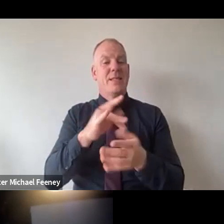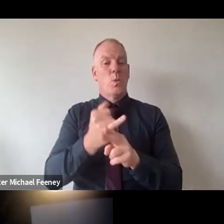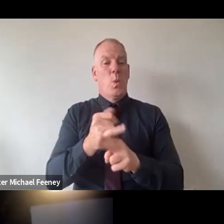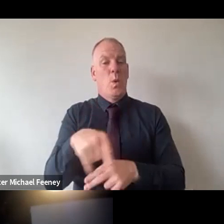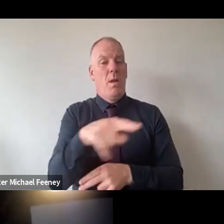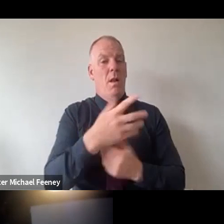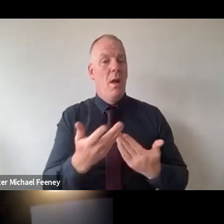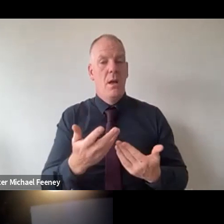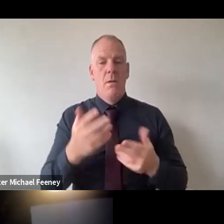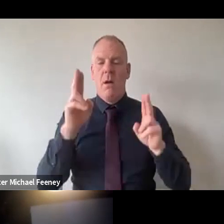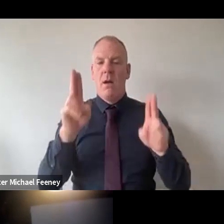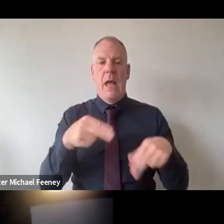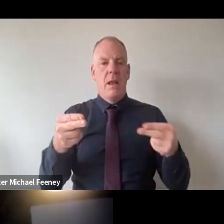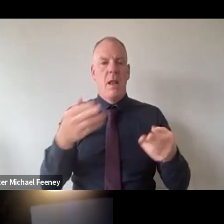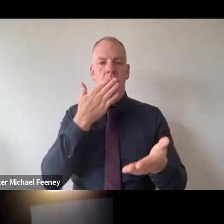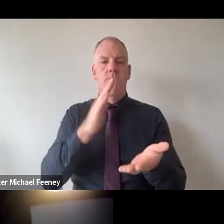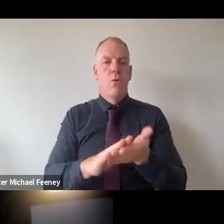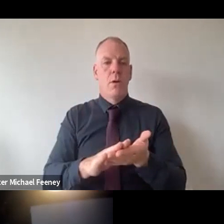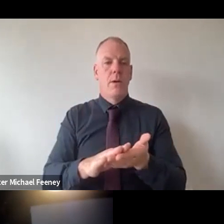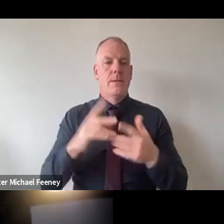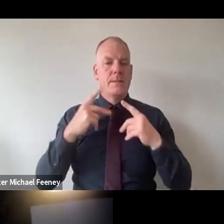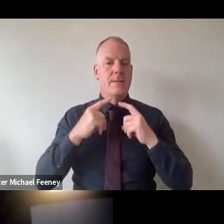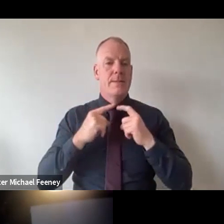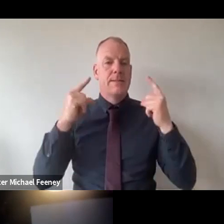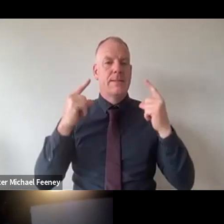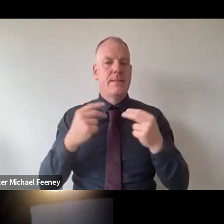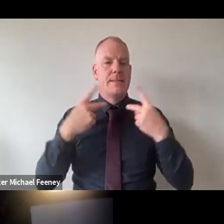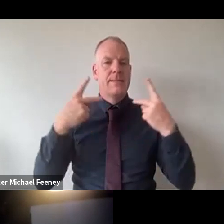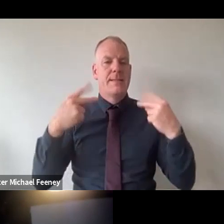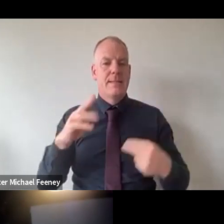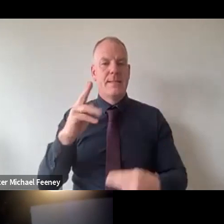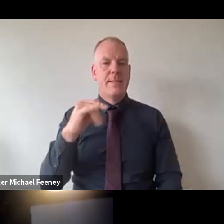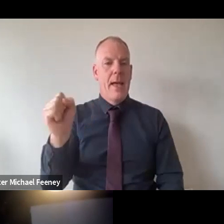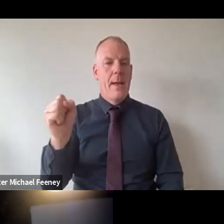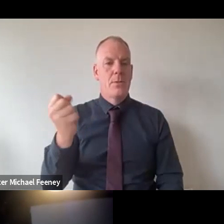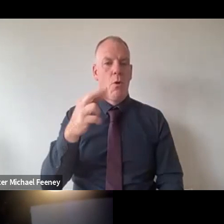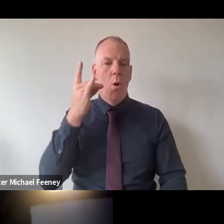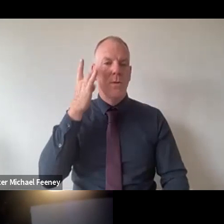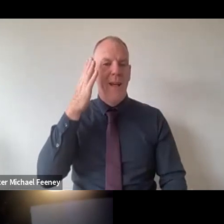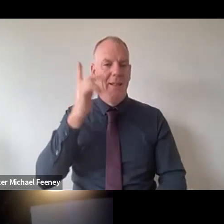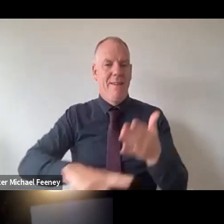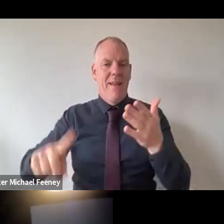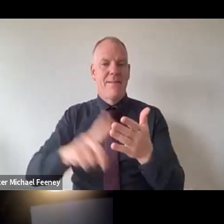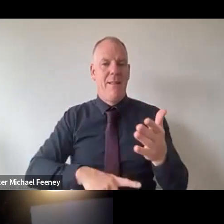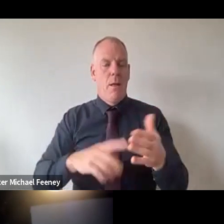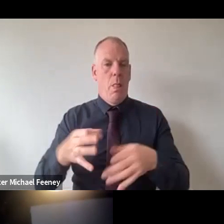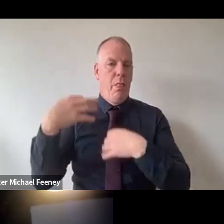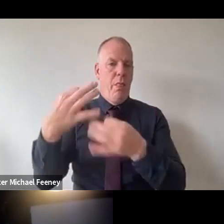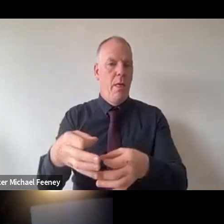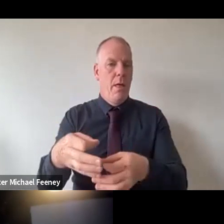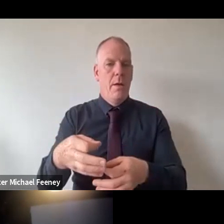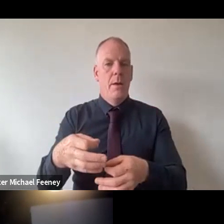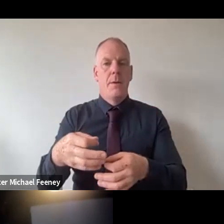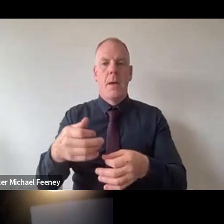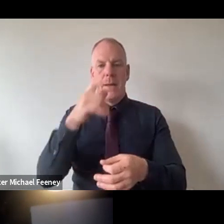is that we can't book for a Debs or a graduation in a hotel because it gets cancelled, and sometimes you have to get